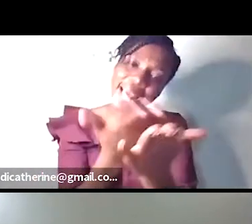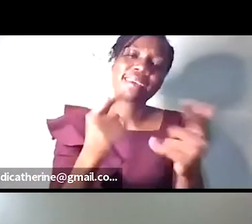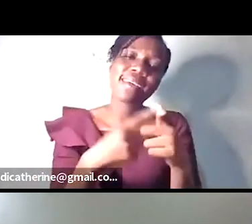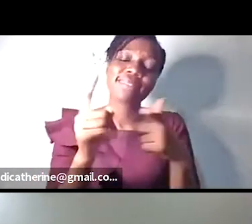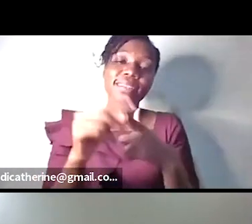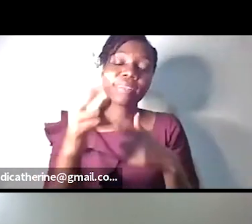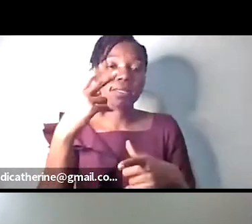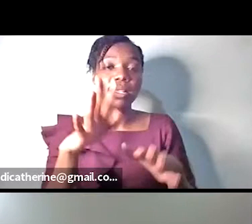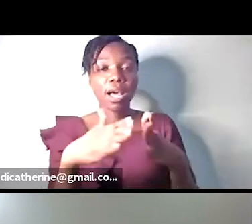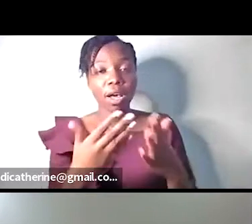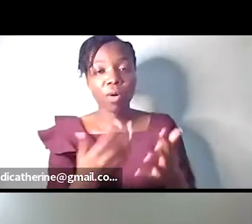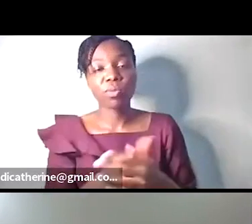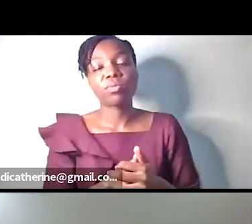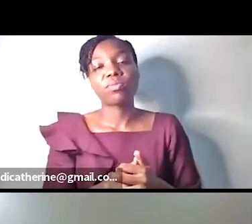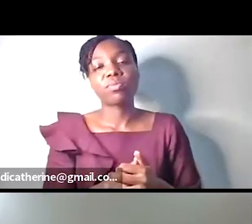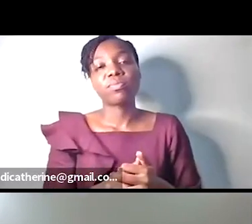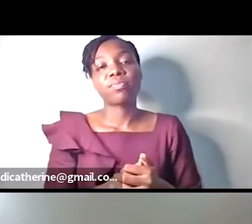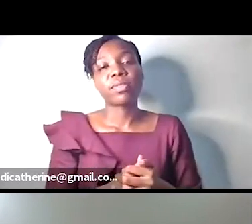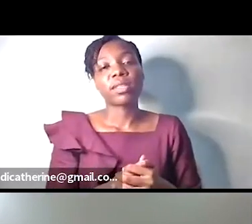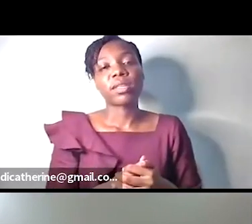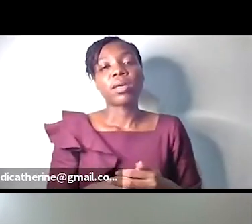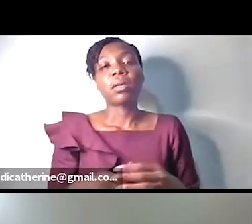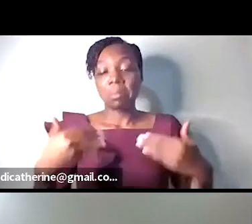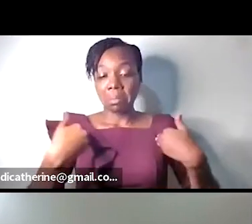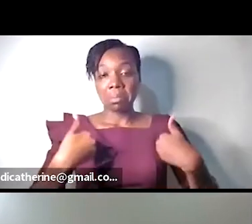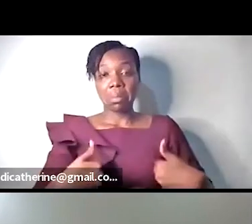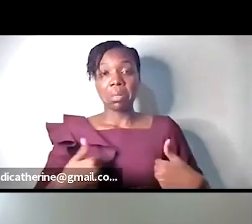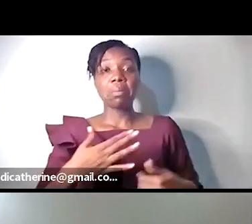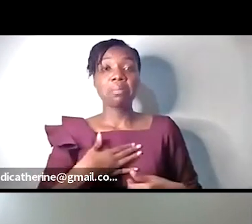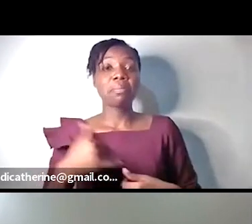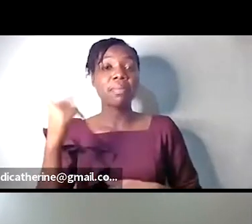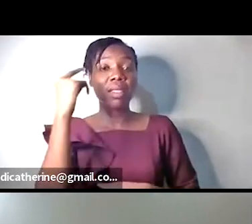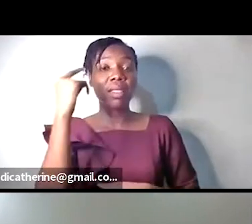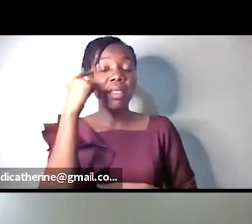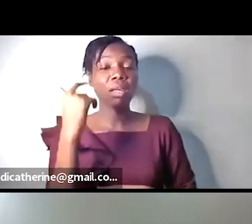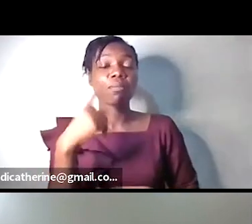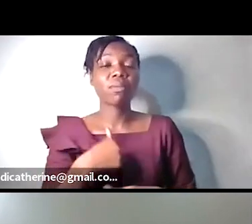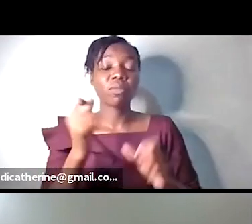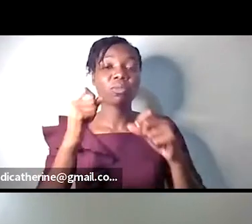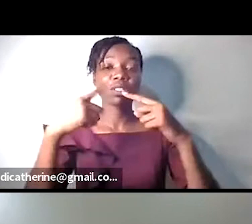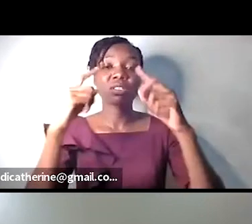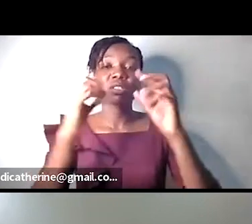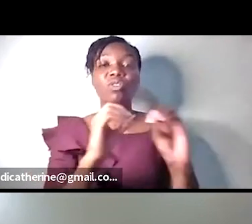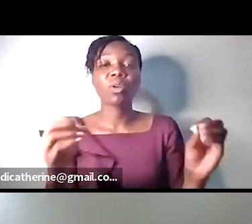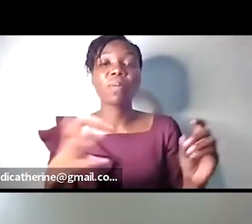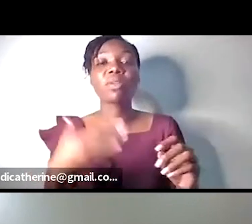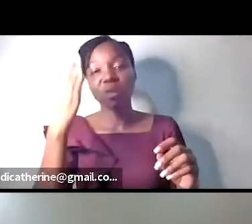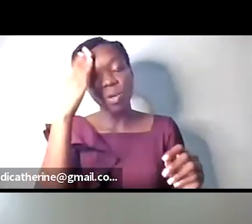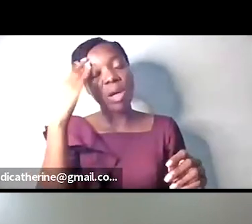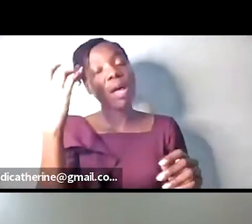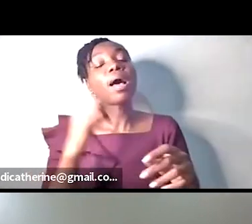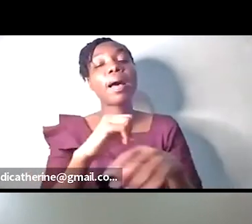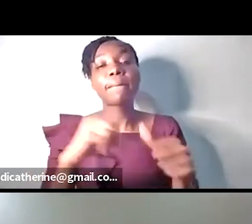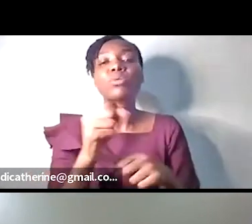the interview panel. Personally, I do not think of failing. I know it is about winning. Go,